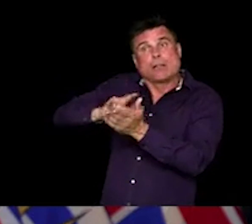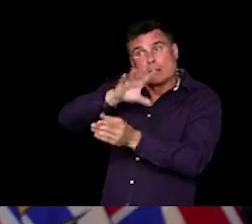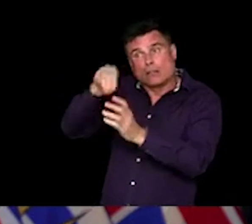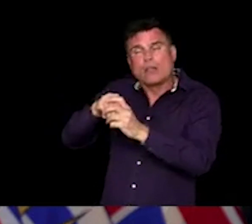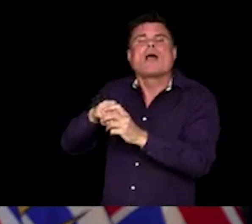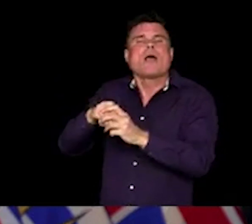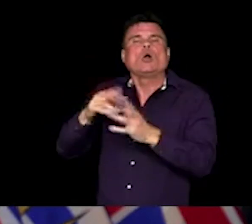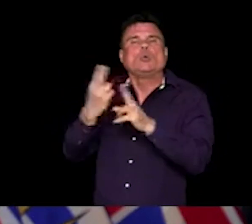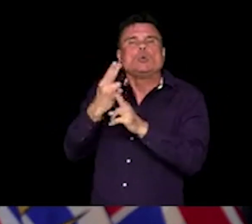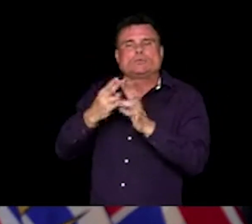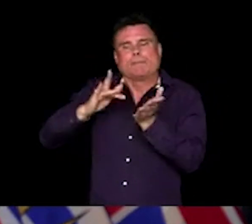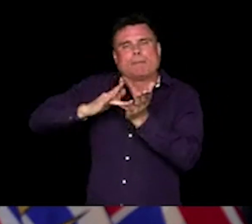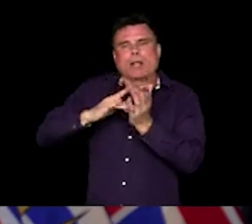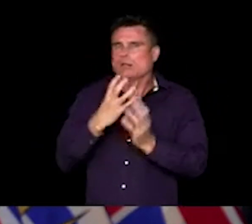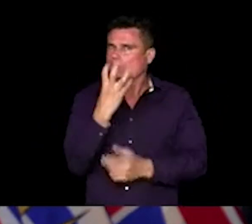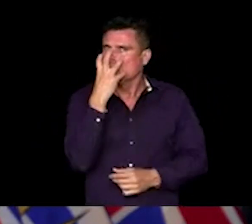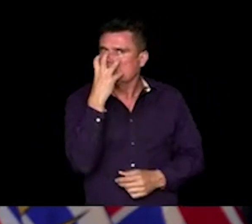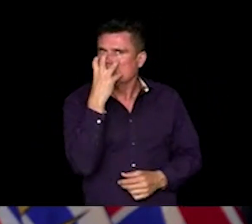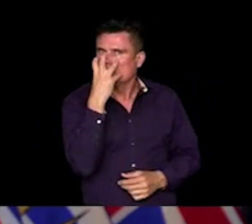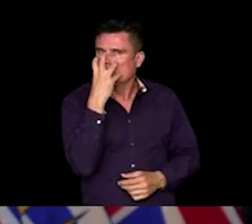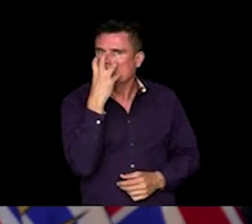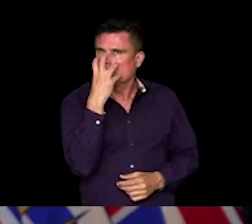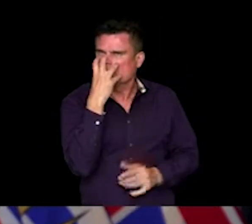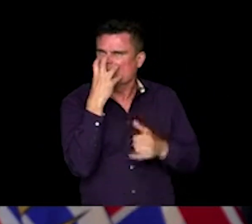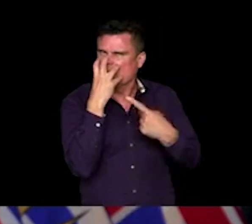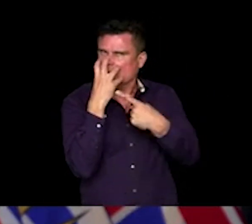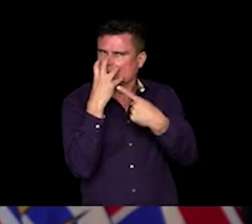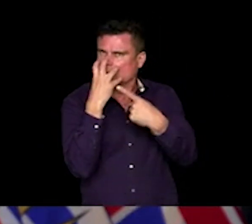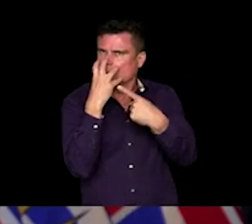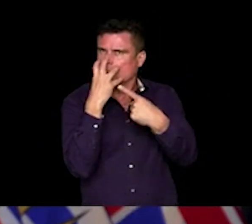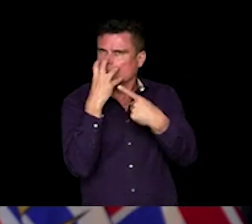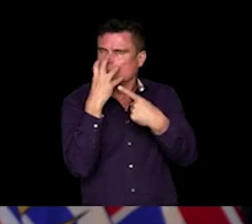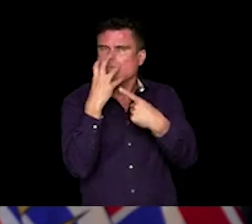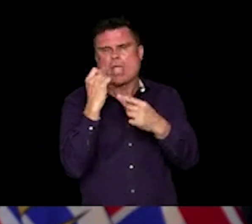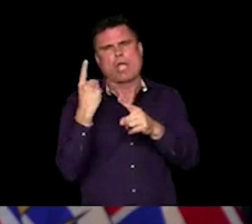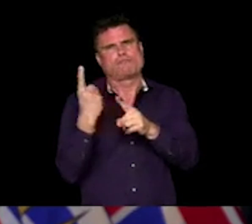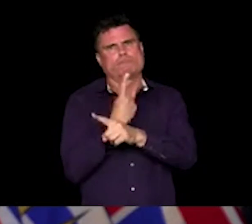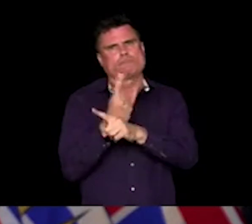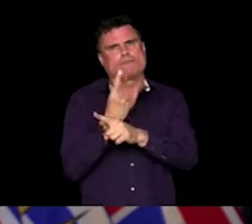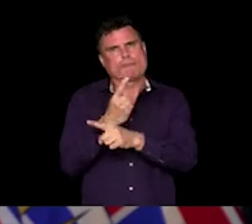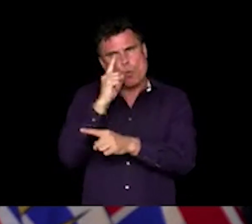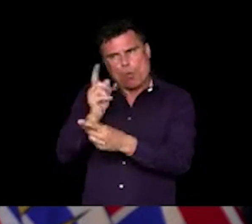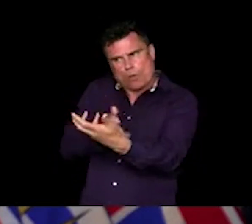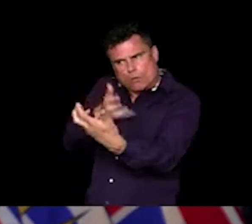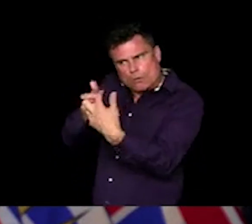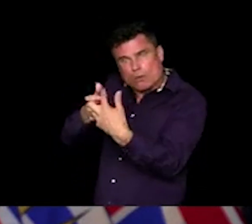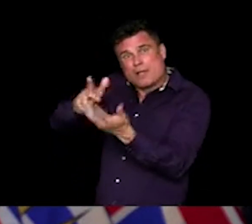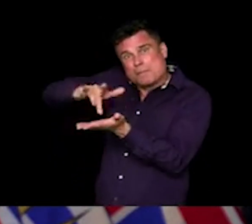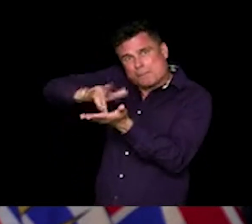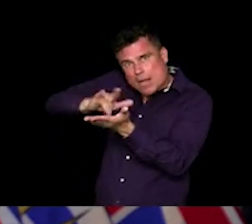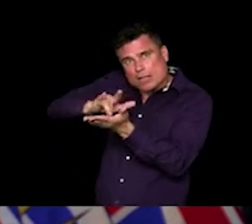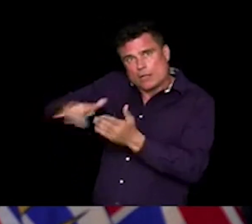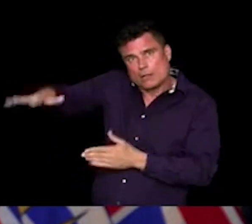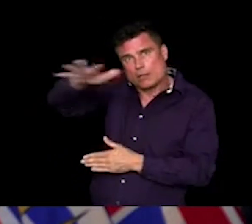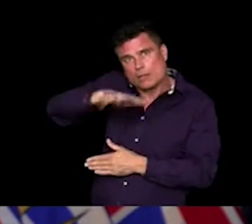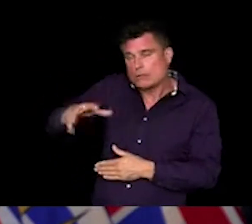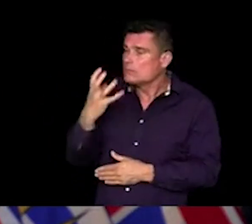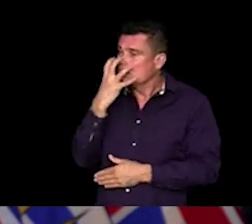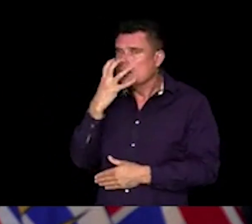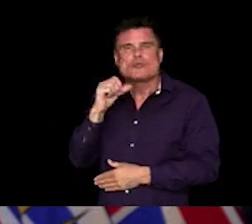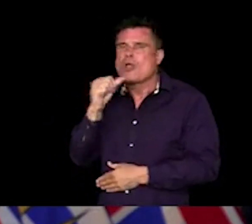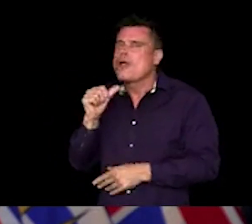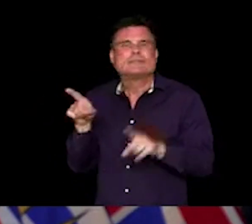things like that, are different than what we need in the community when we can, for the most part, maintain our physical distances. So